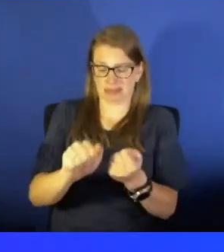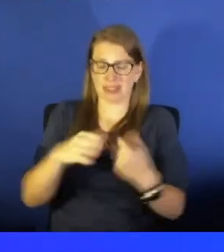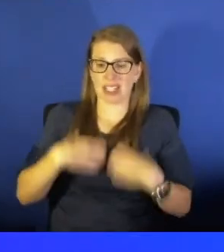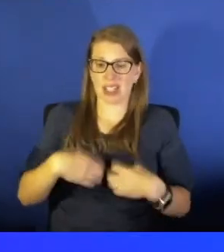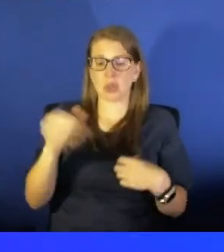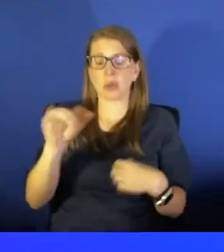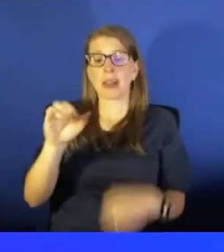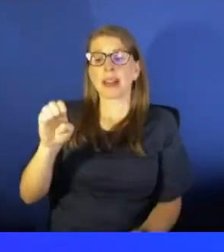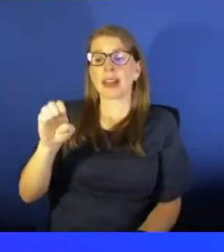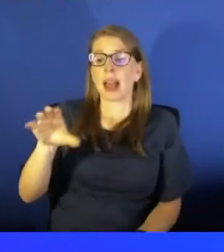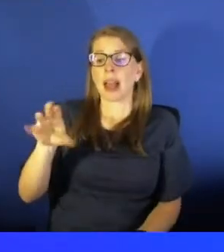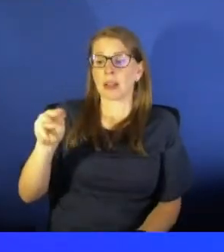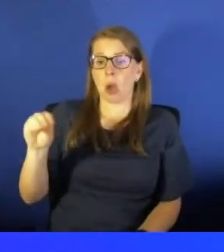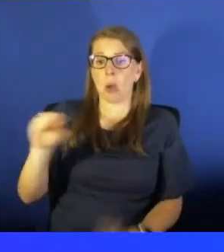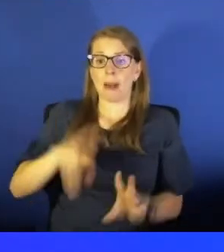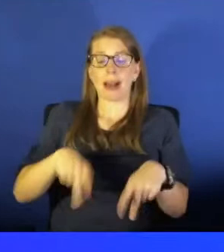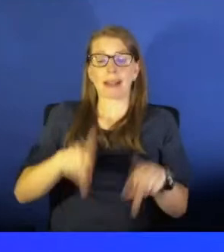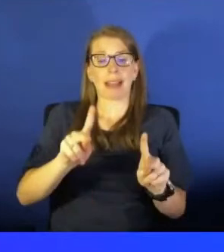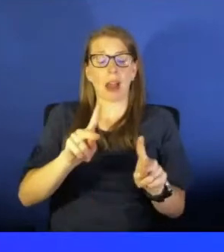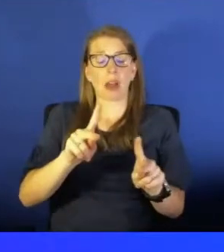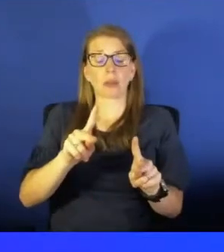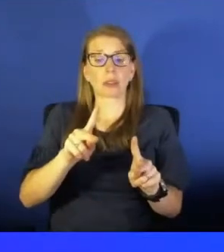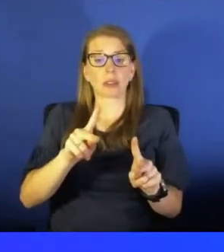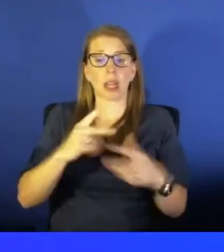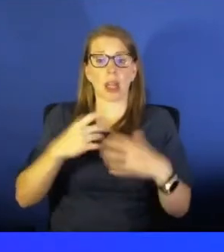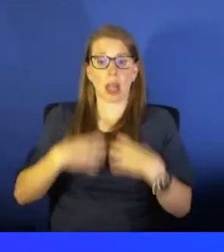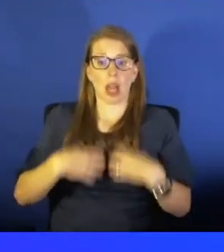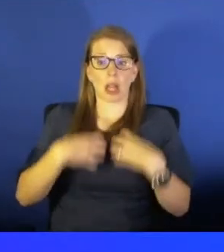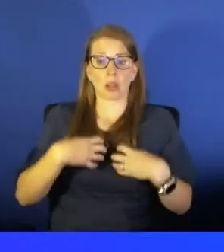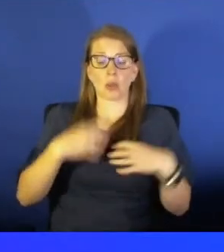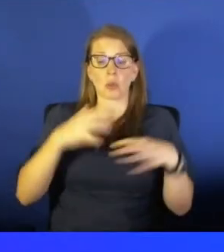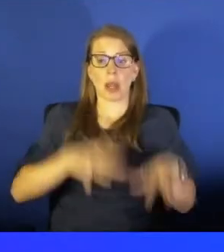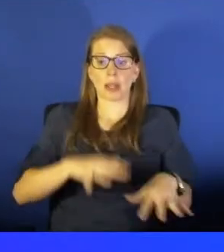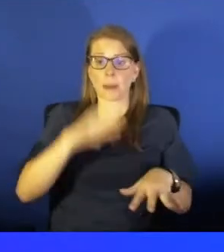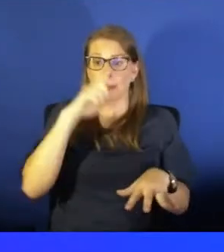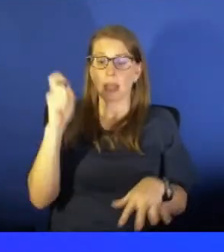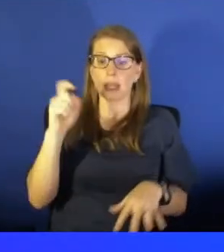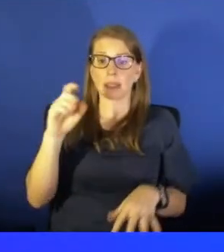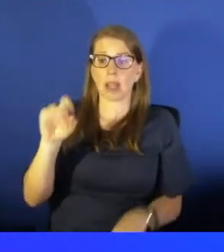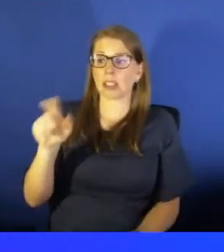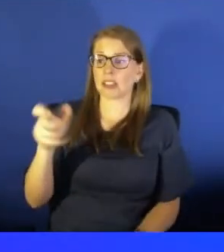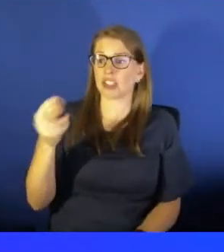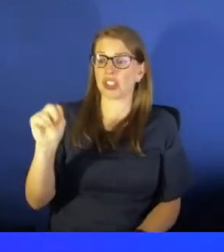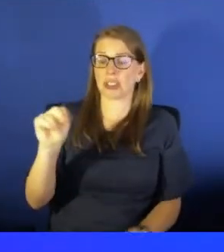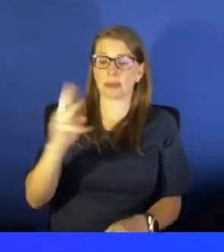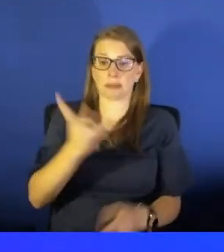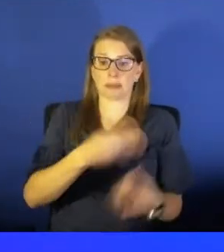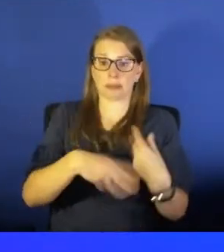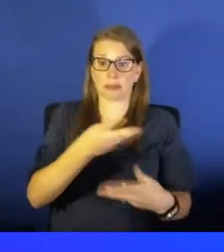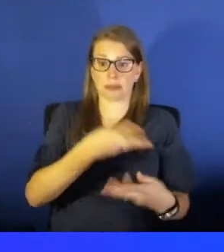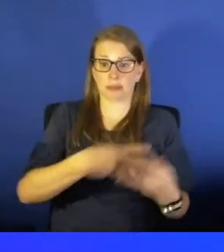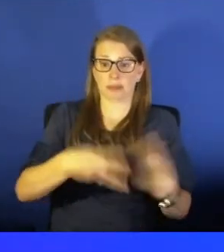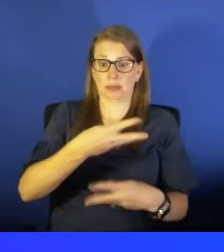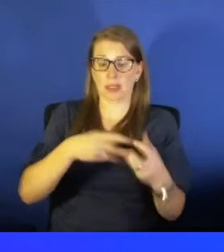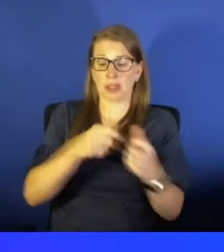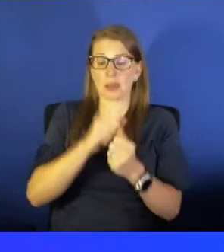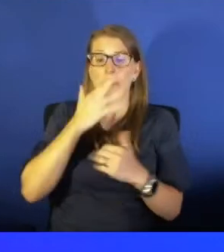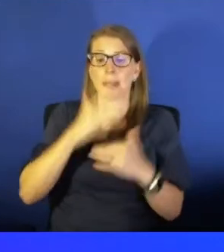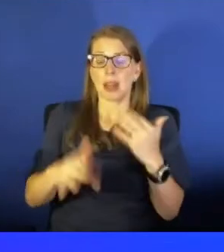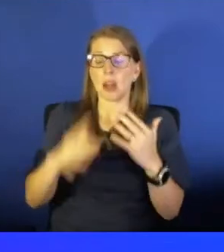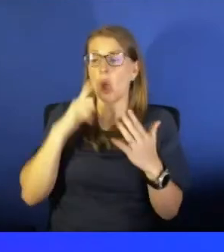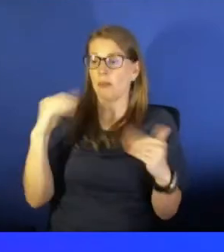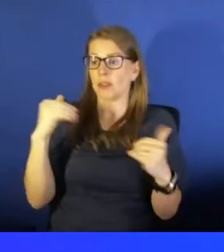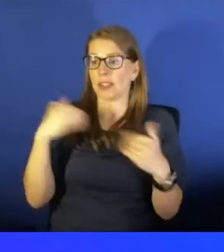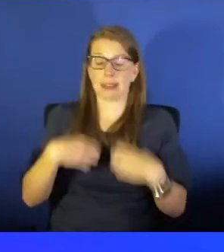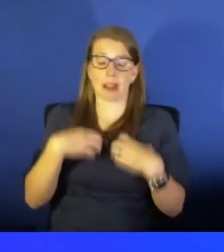lungs to rest because the machine helps get oxygen into the blood, and by doing that the lungs can rest and hopefully heal and recover. Otherwise,